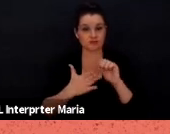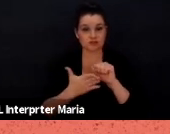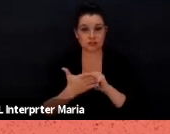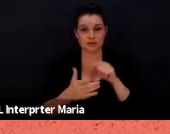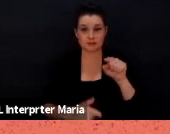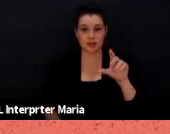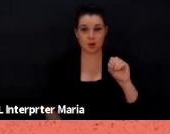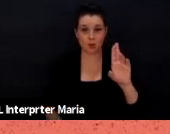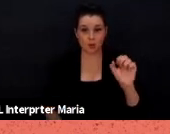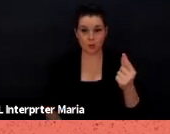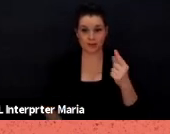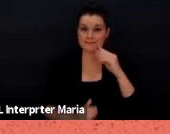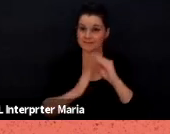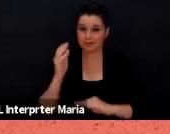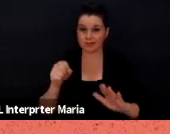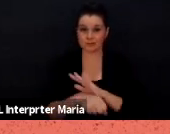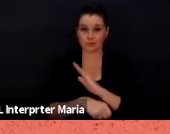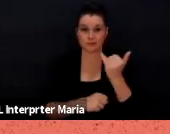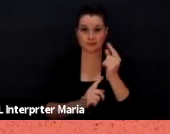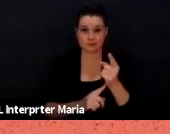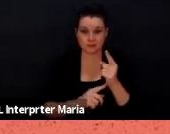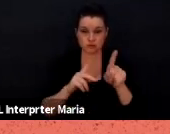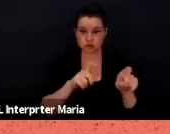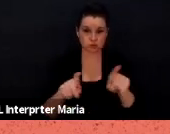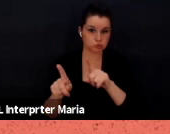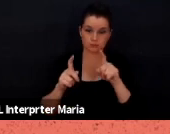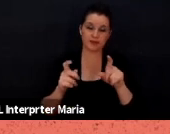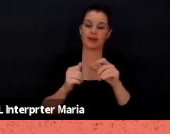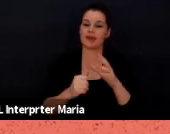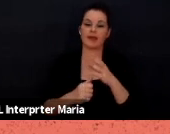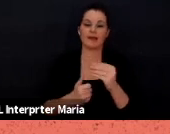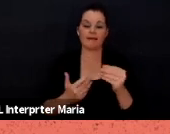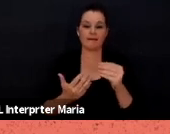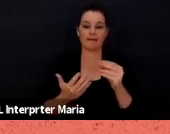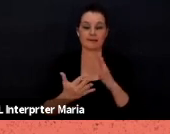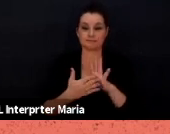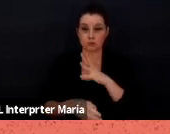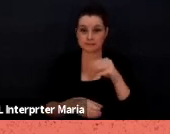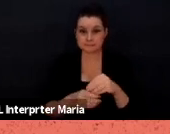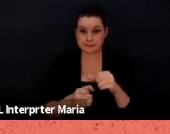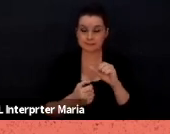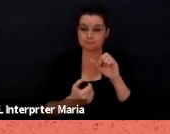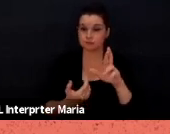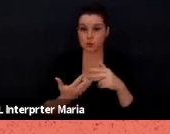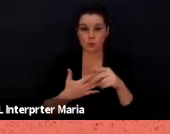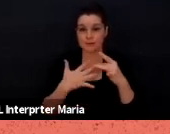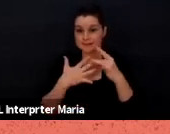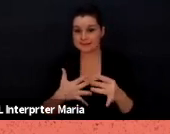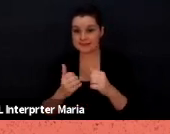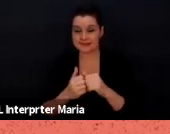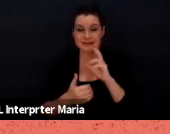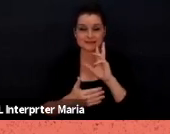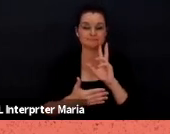and fill out the full 15-minute survey and participate or lead a kitchen